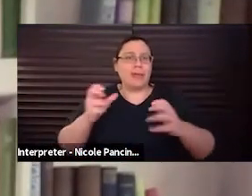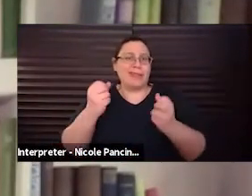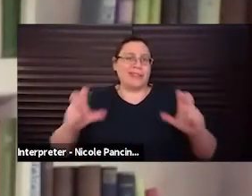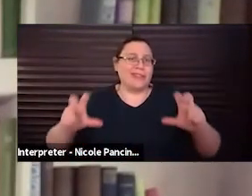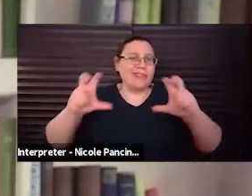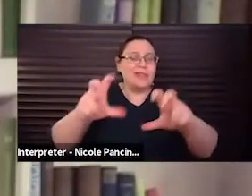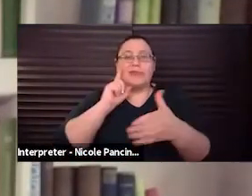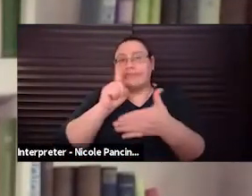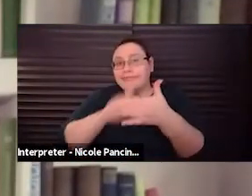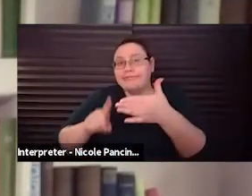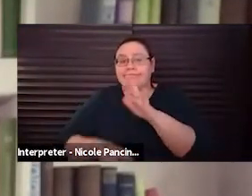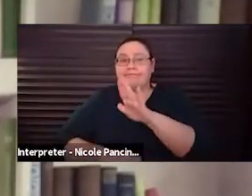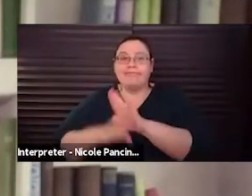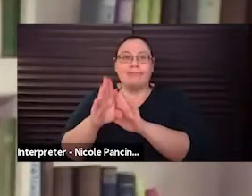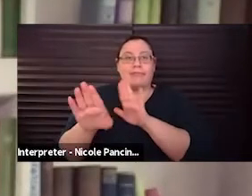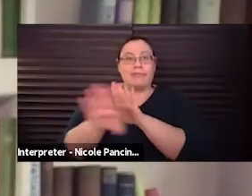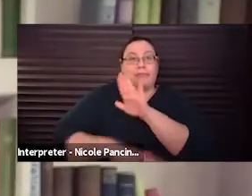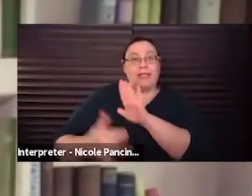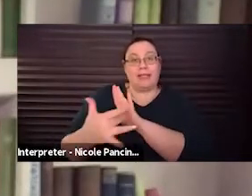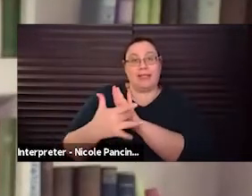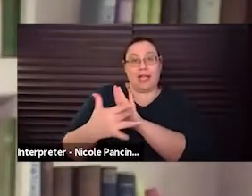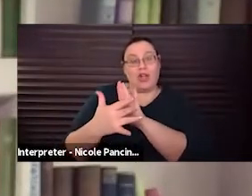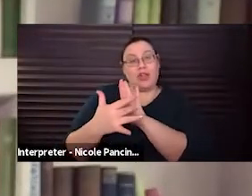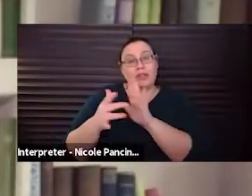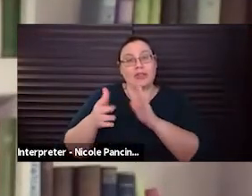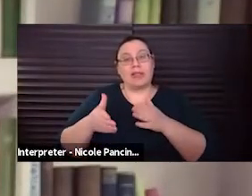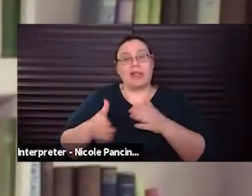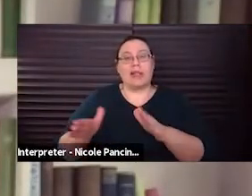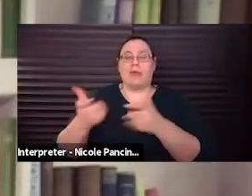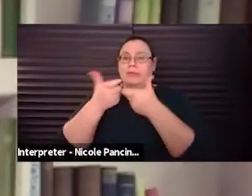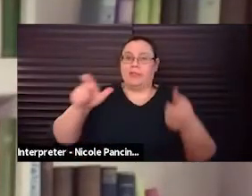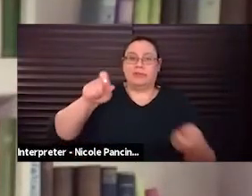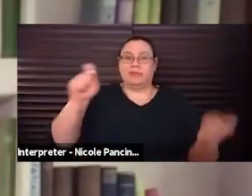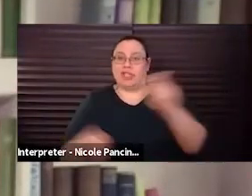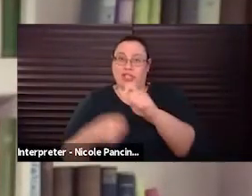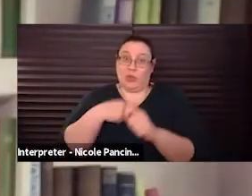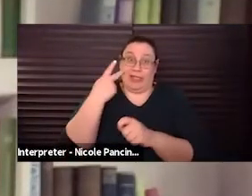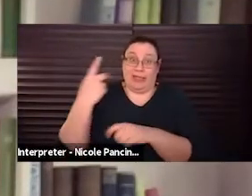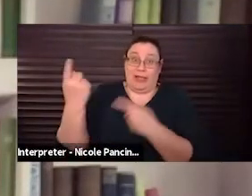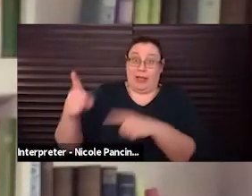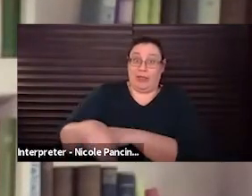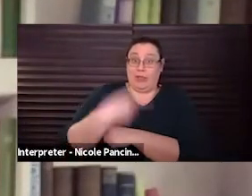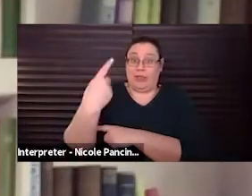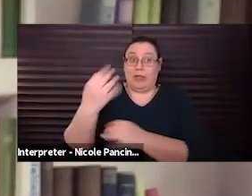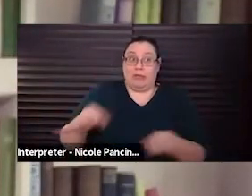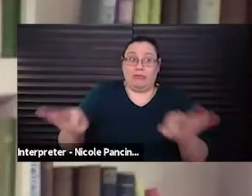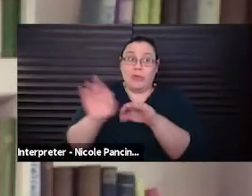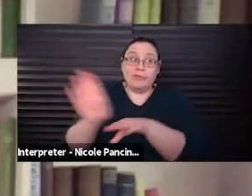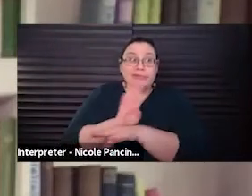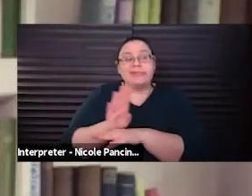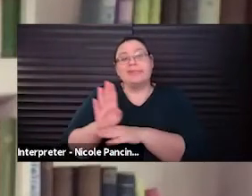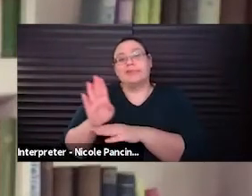and development of the basic technologies that are enabling dramatic shifts we're seeing right now in core industries, from automation